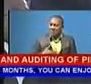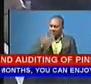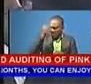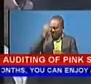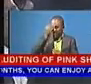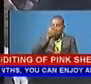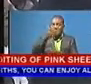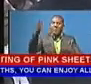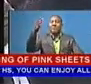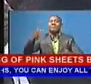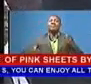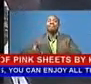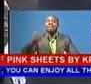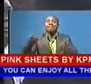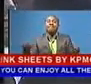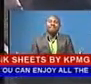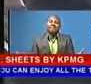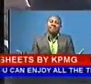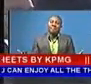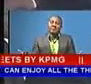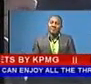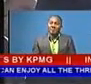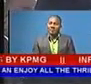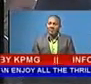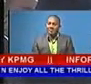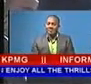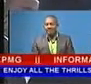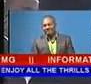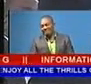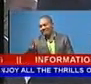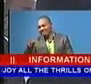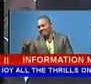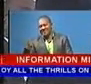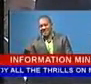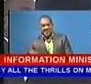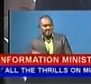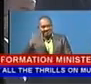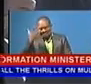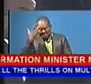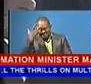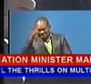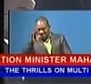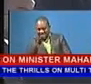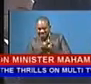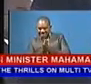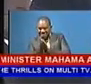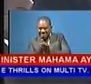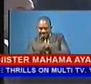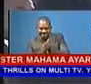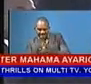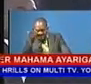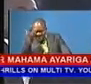that it is merely a disguised attempt, as it were,